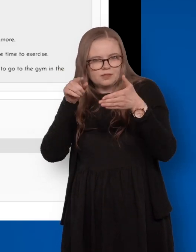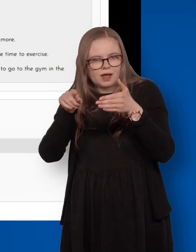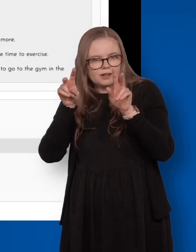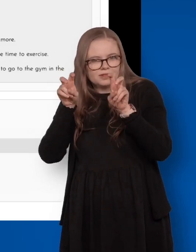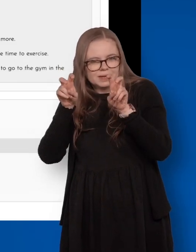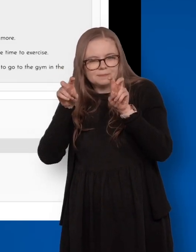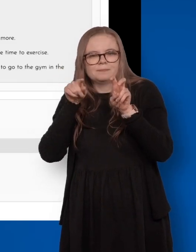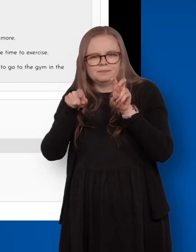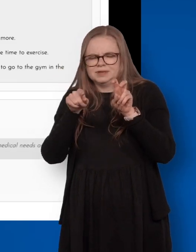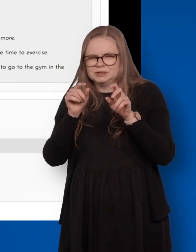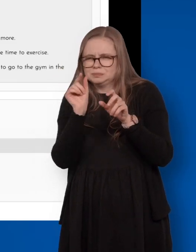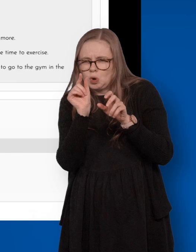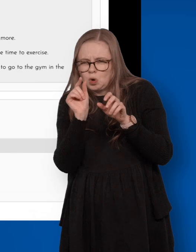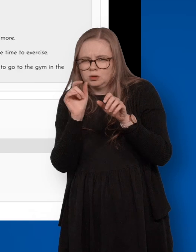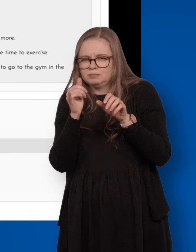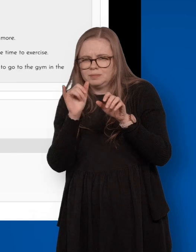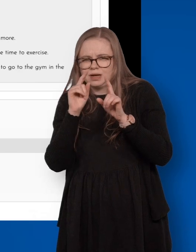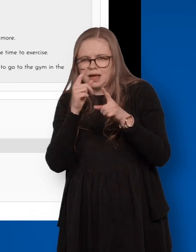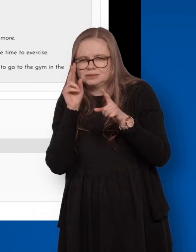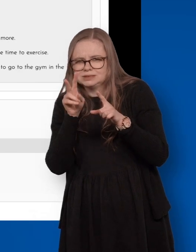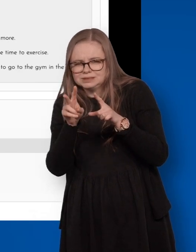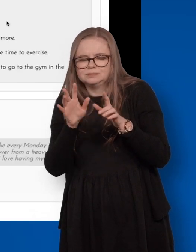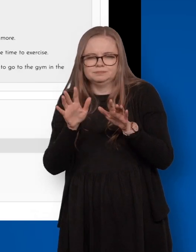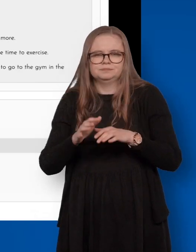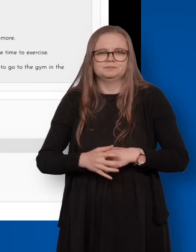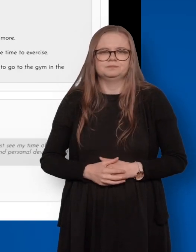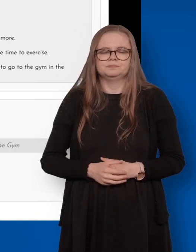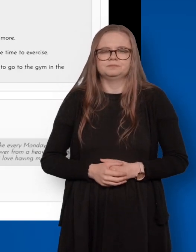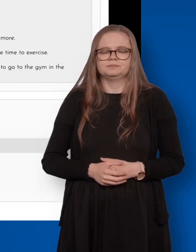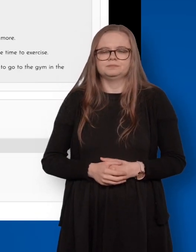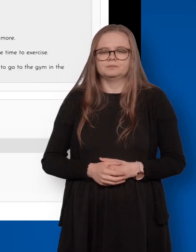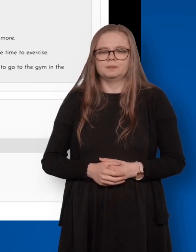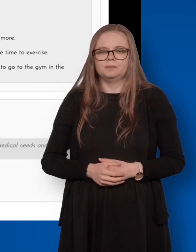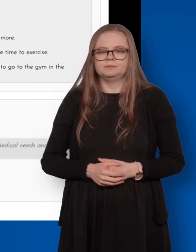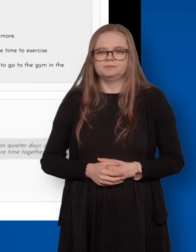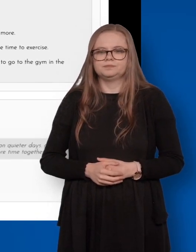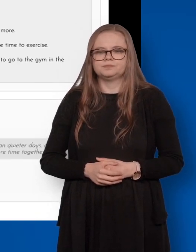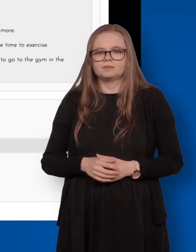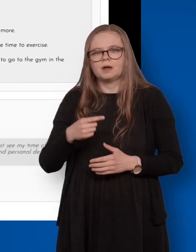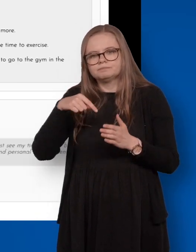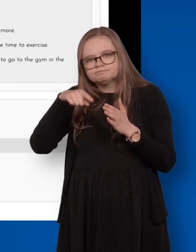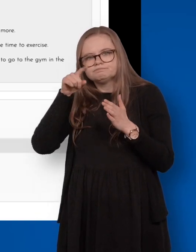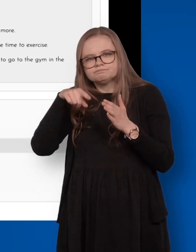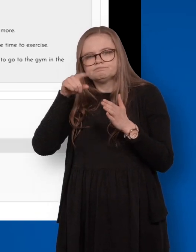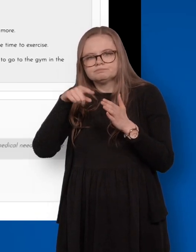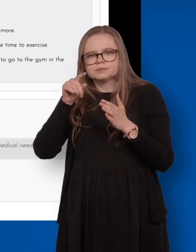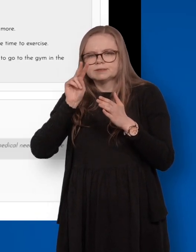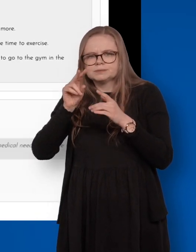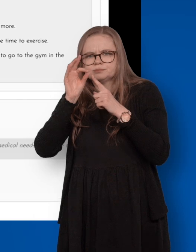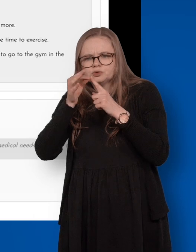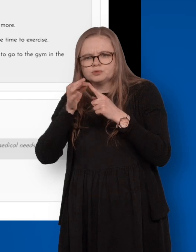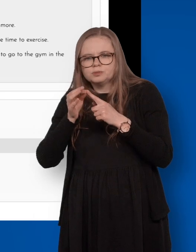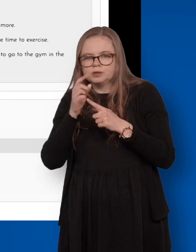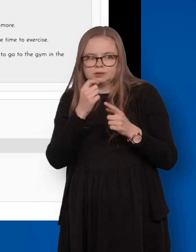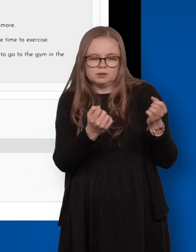can't see because it is really, really small. Maybe I'll zoom in a bit more. Yeah, so as I'm kind of hovering over these points, you can see some of